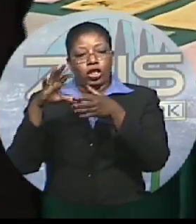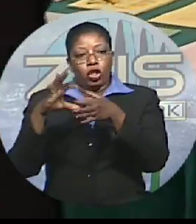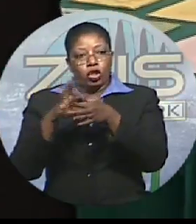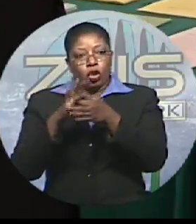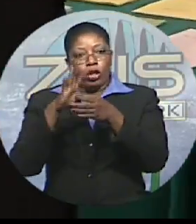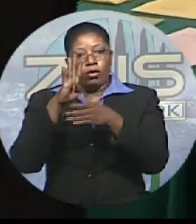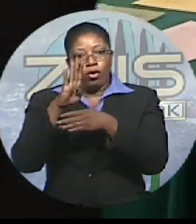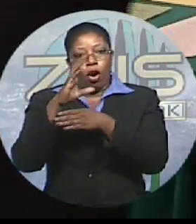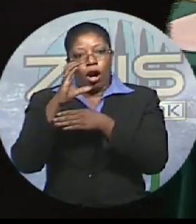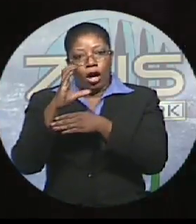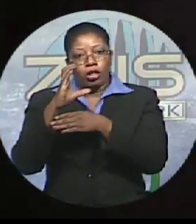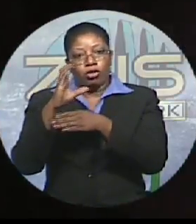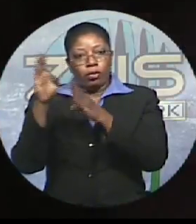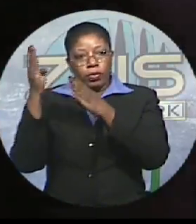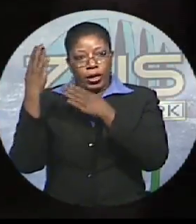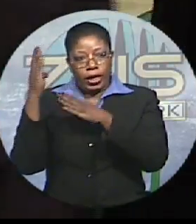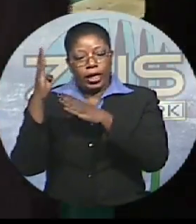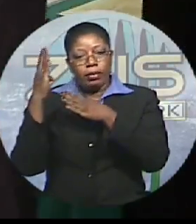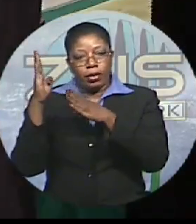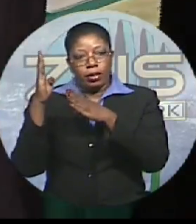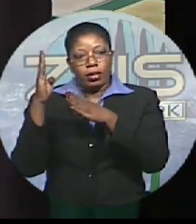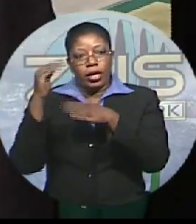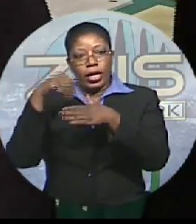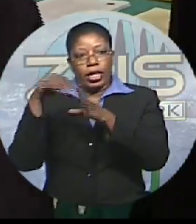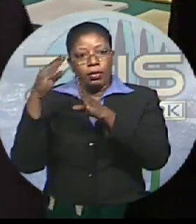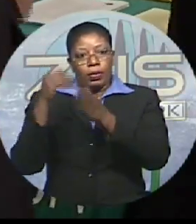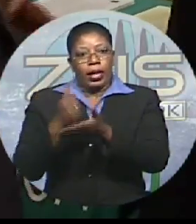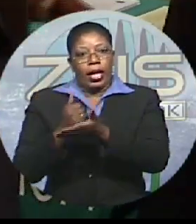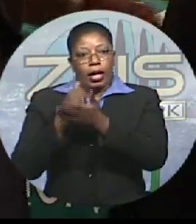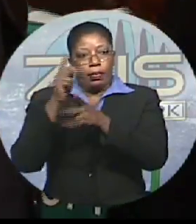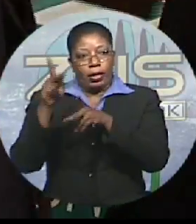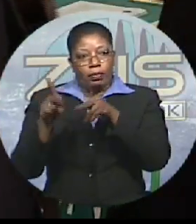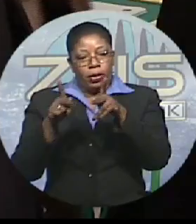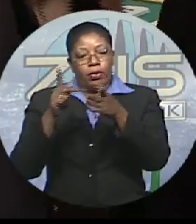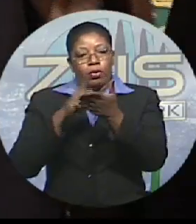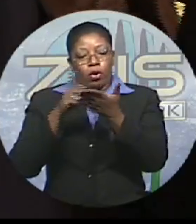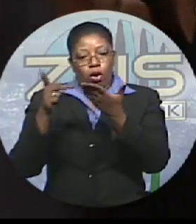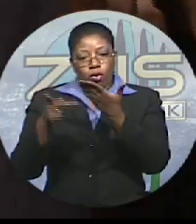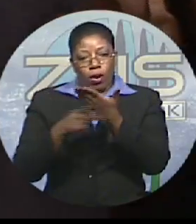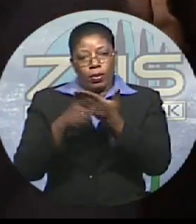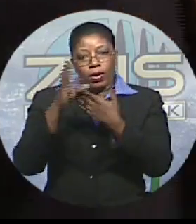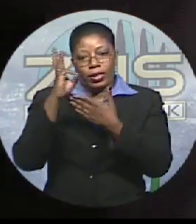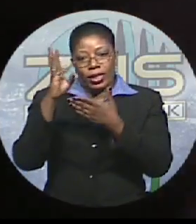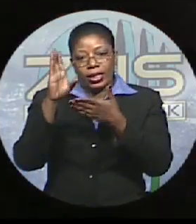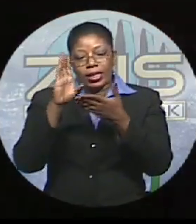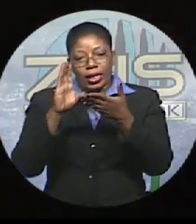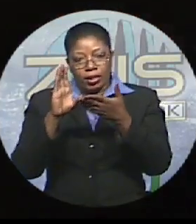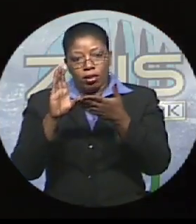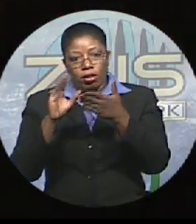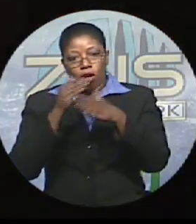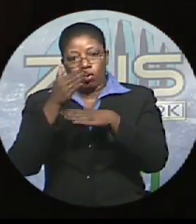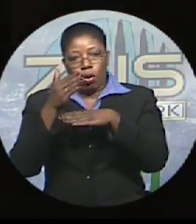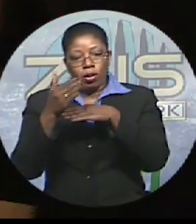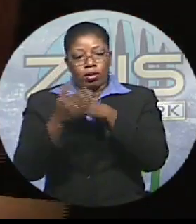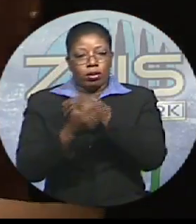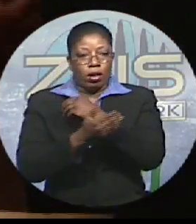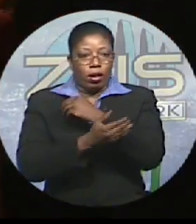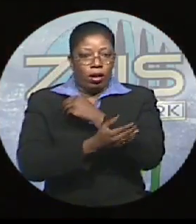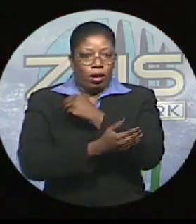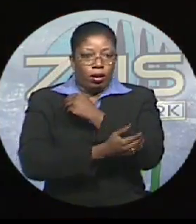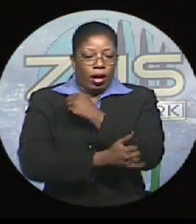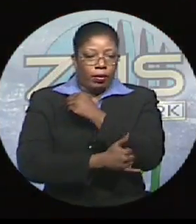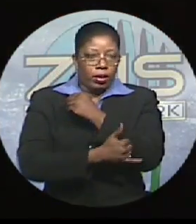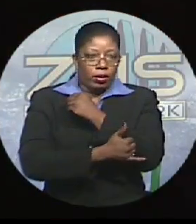than 400 Bahamians within the People Helping People program. There are at least 6 centers across the capital. LaDon